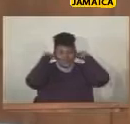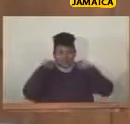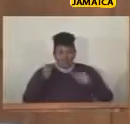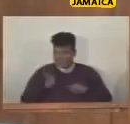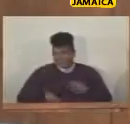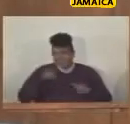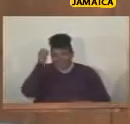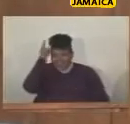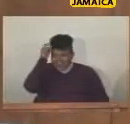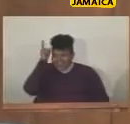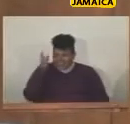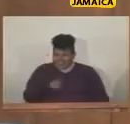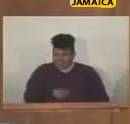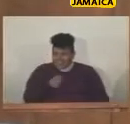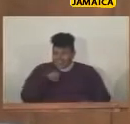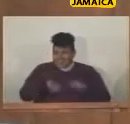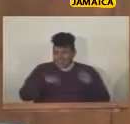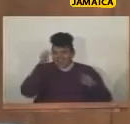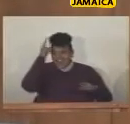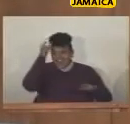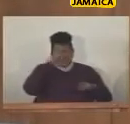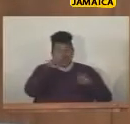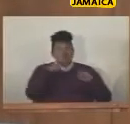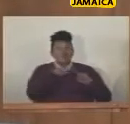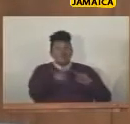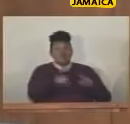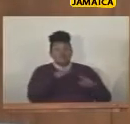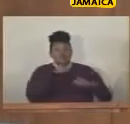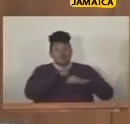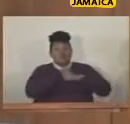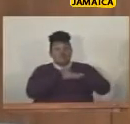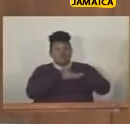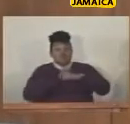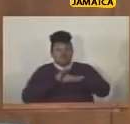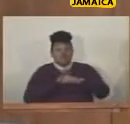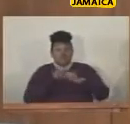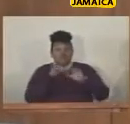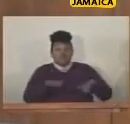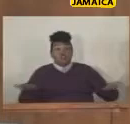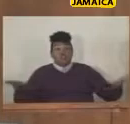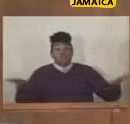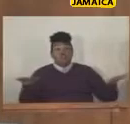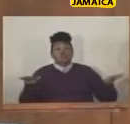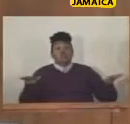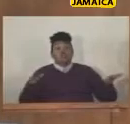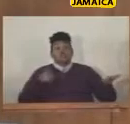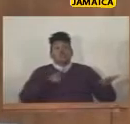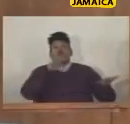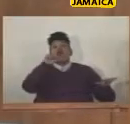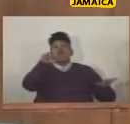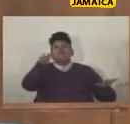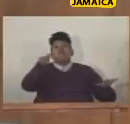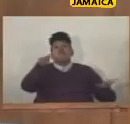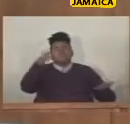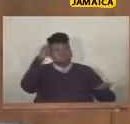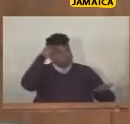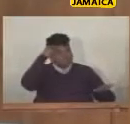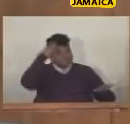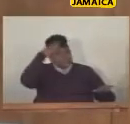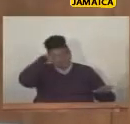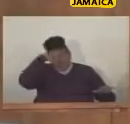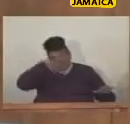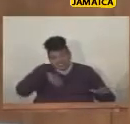man molests a child, any kind of sexual assault on children must be